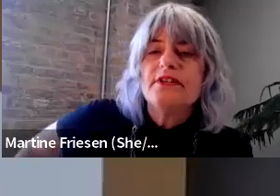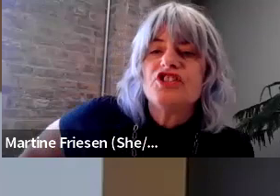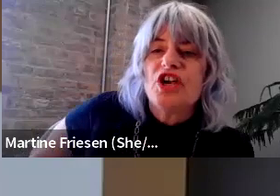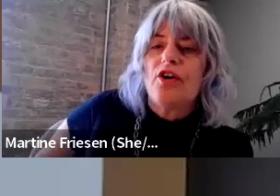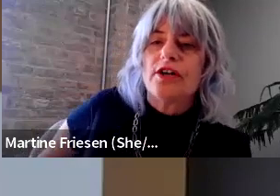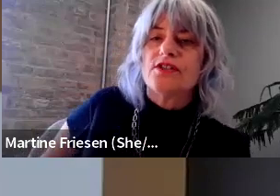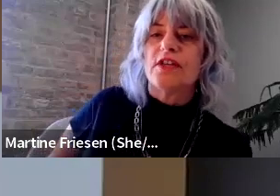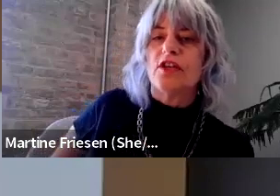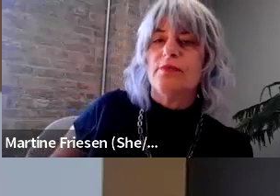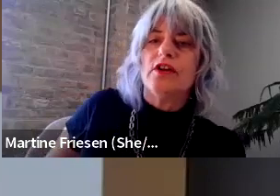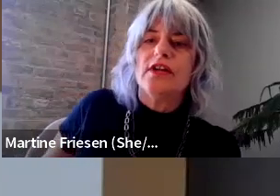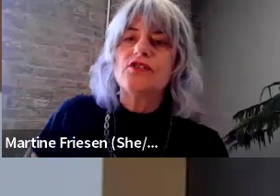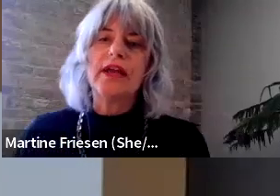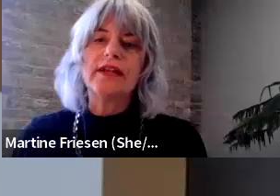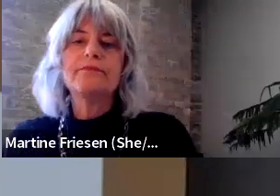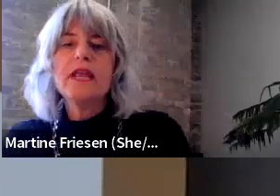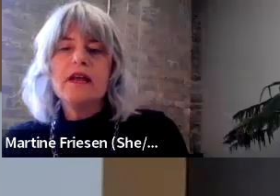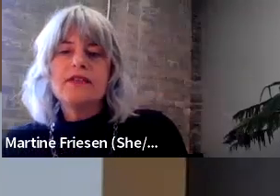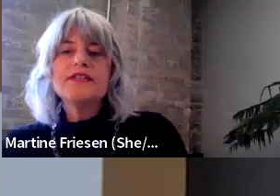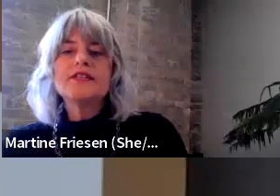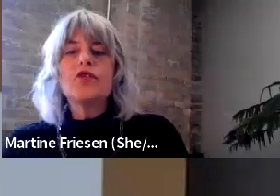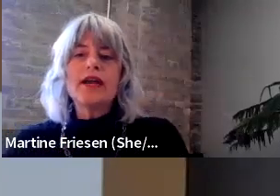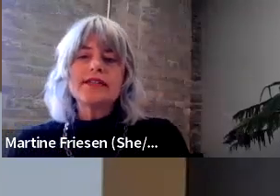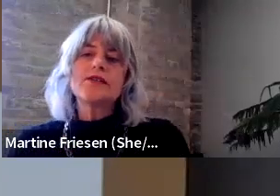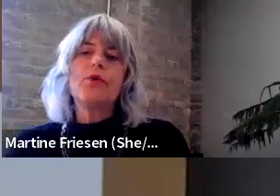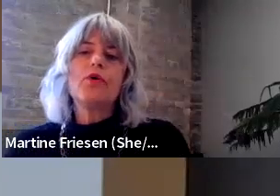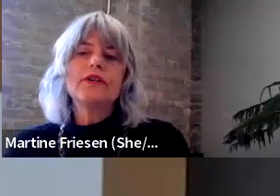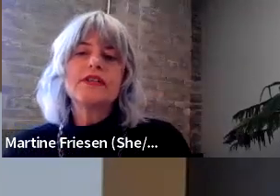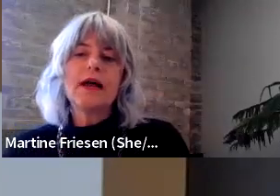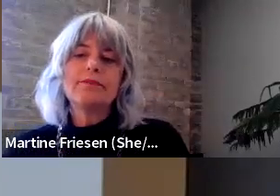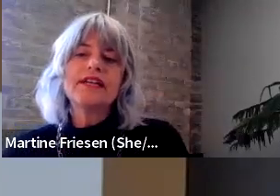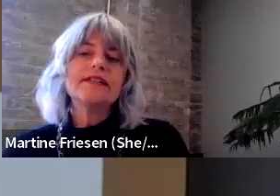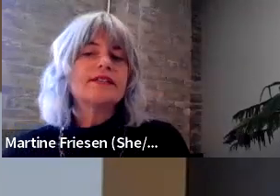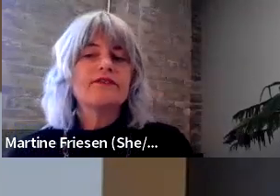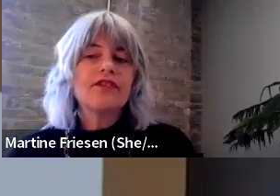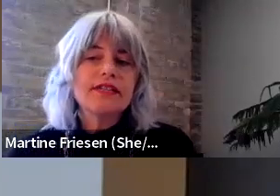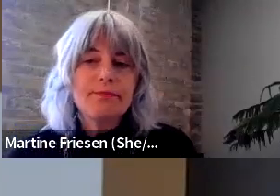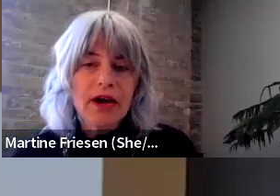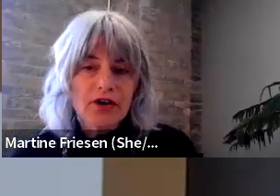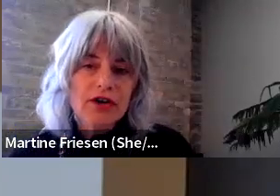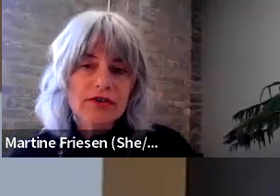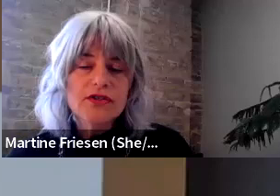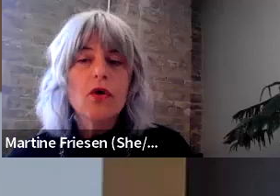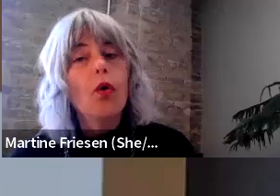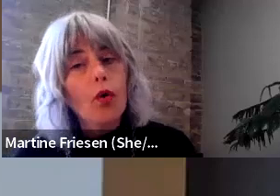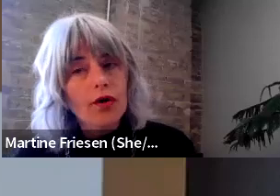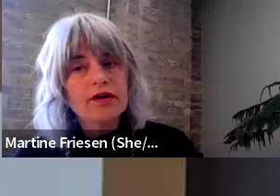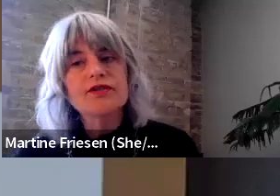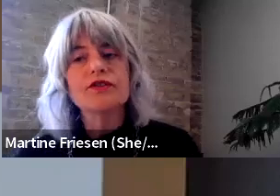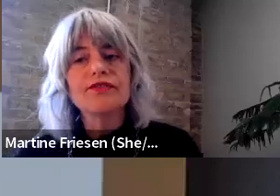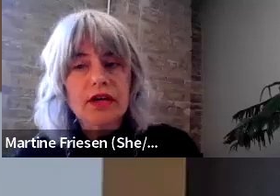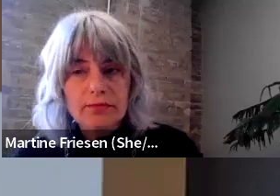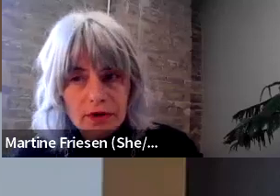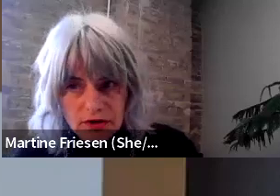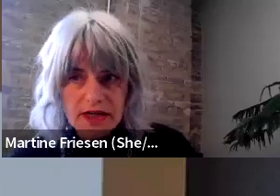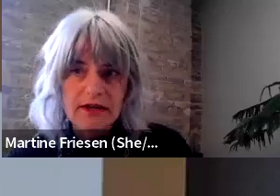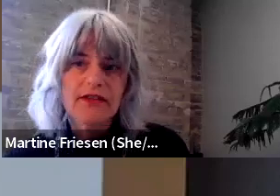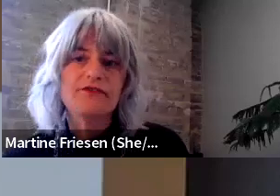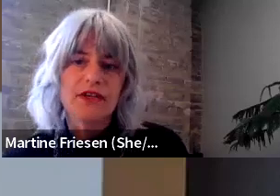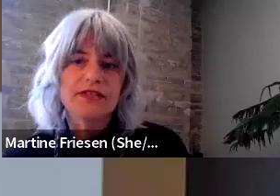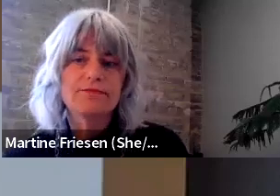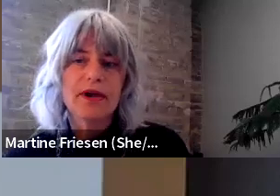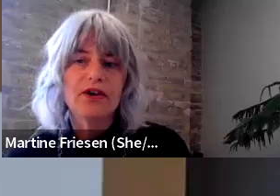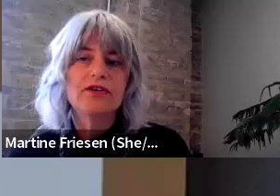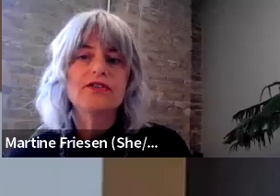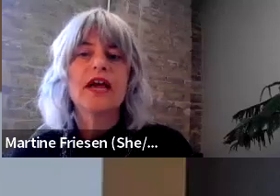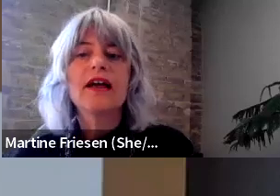Next up, the Share Artists and Communities grant. This grant supports applicants that face barriers or serve a community